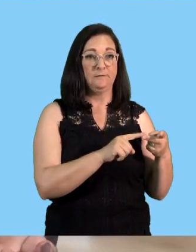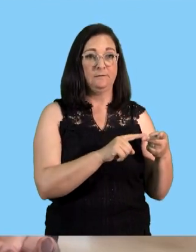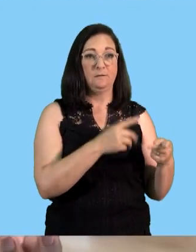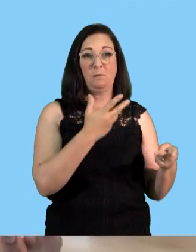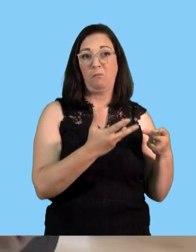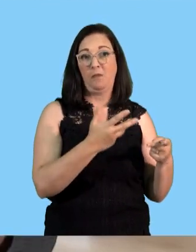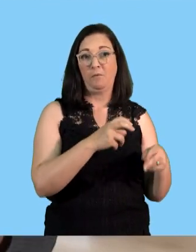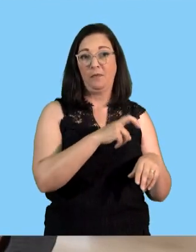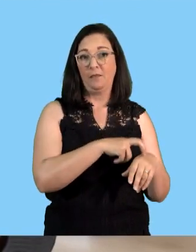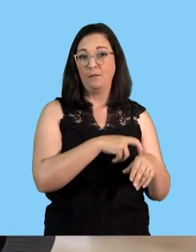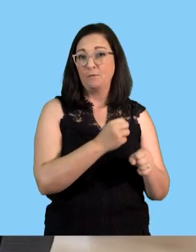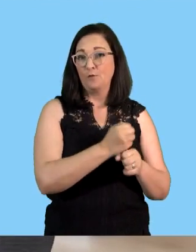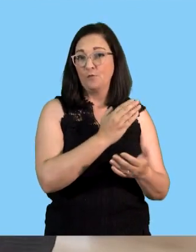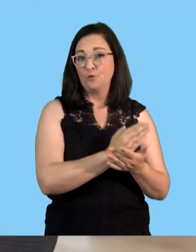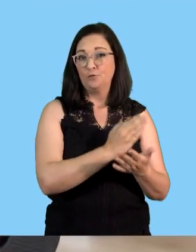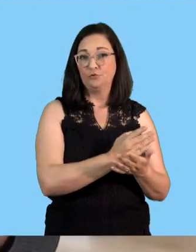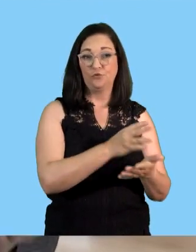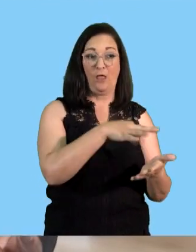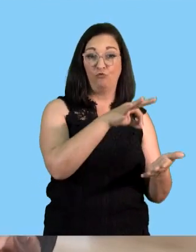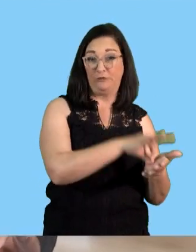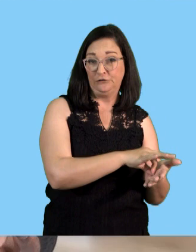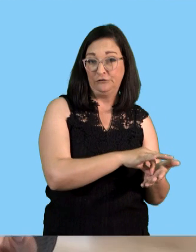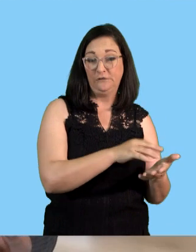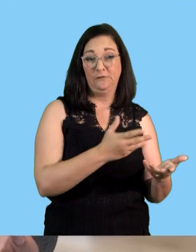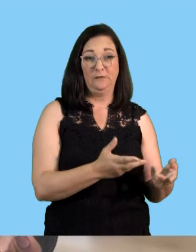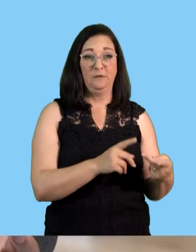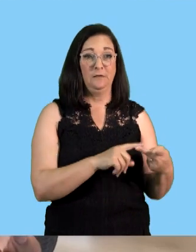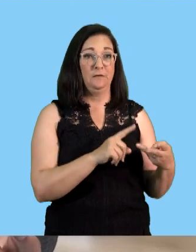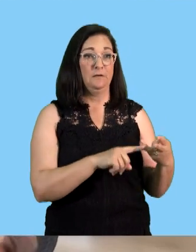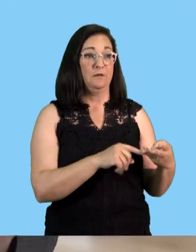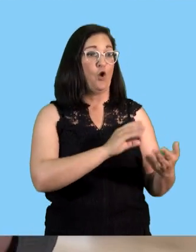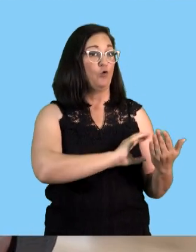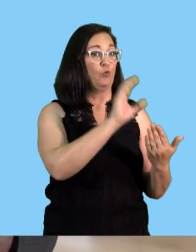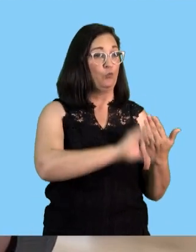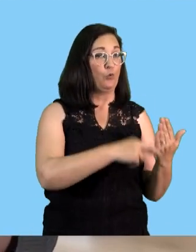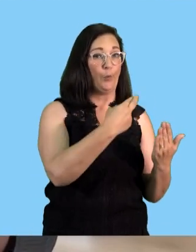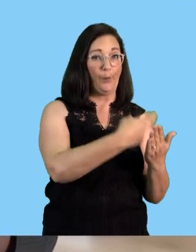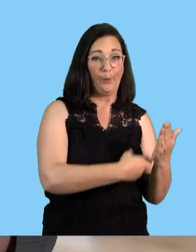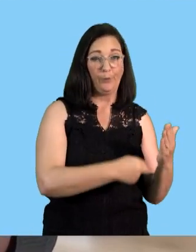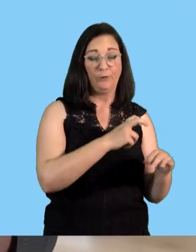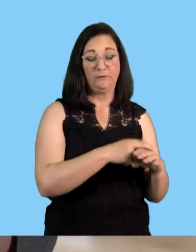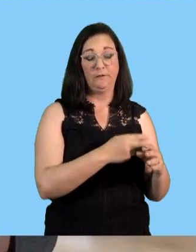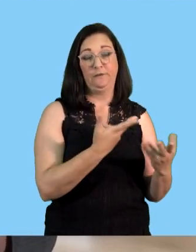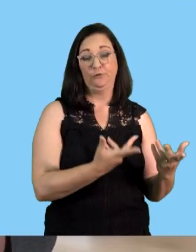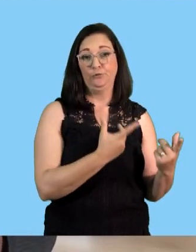the register maybe. What else do? You need to make the return reports, academic report and report on the